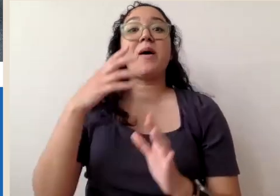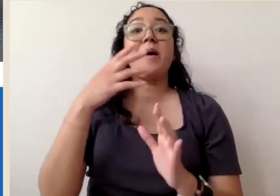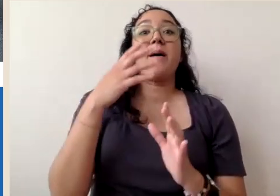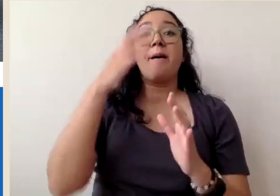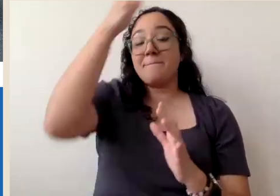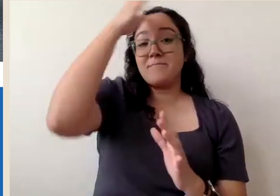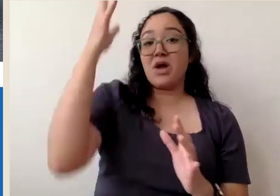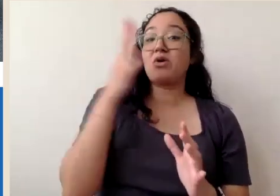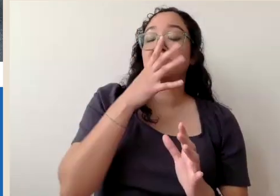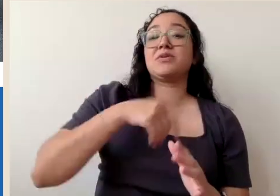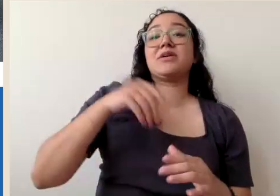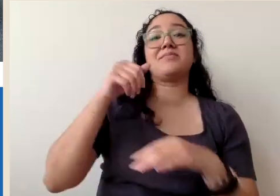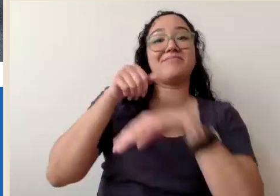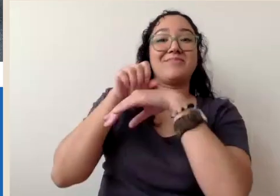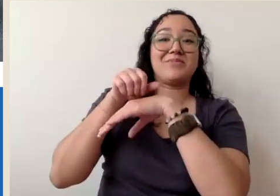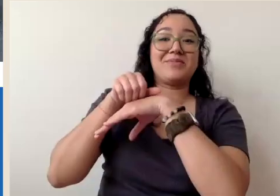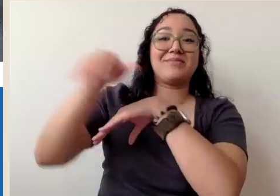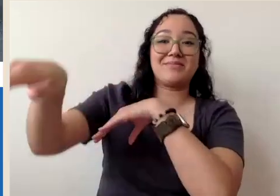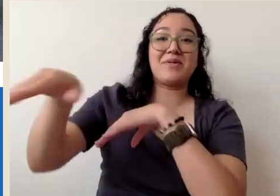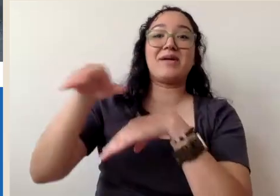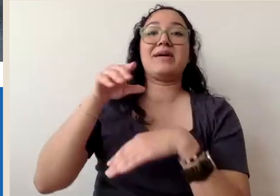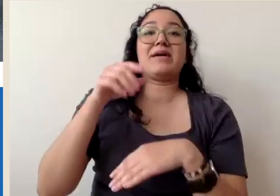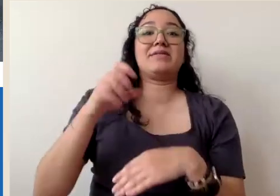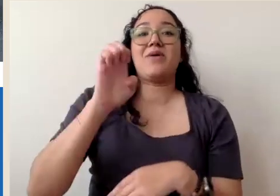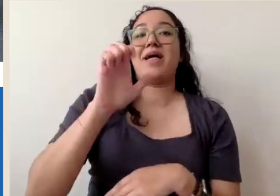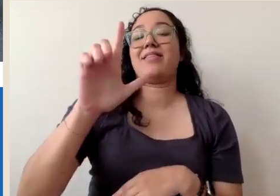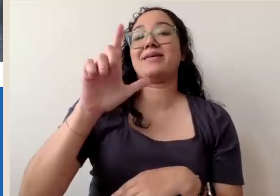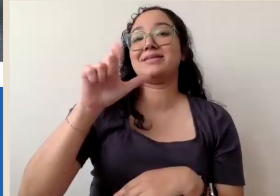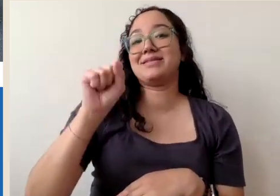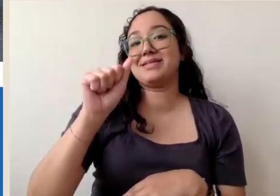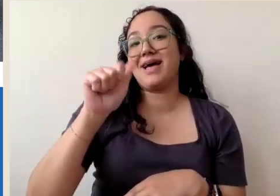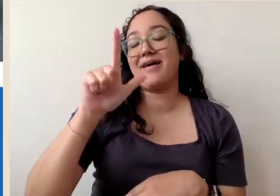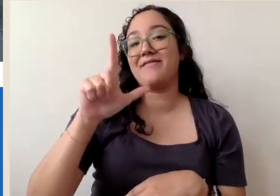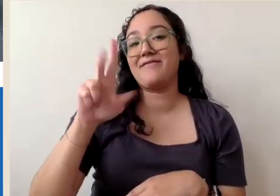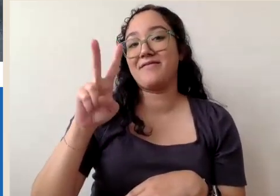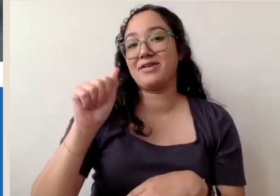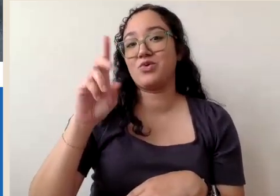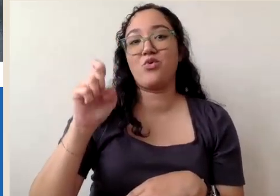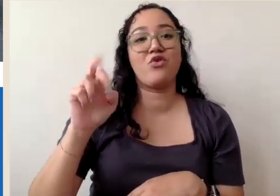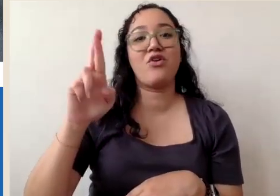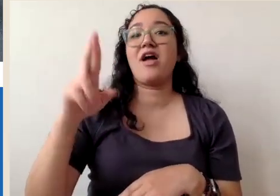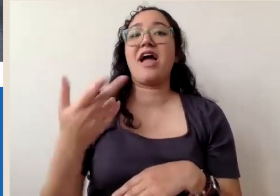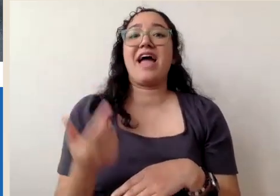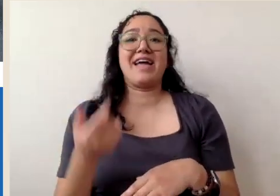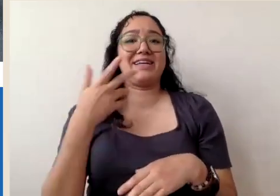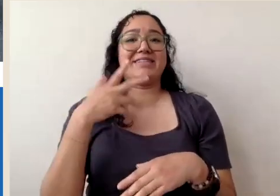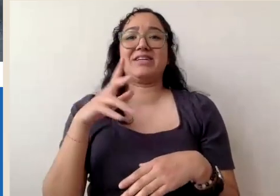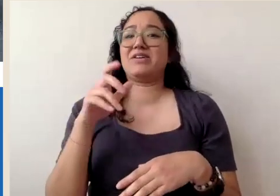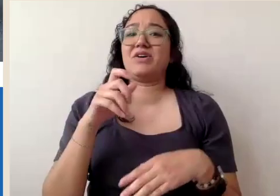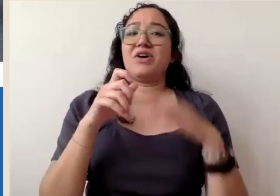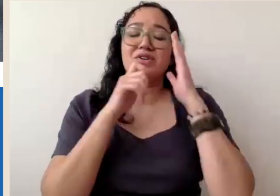to El Salvador. Their temporary protective status was not going to be renewed. She had two siblings, and she was now going to be